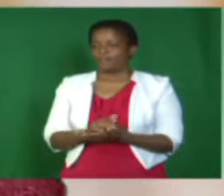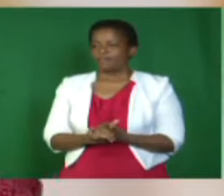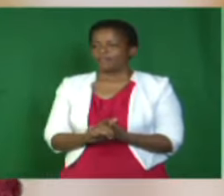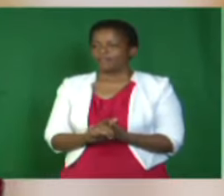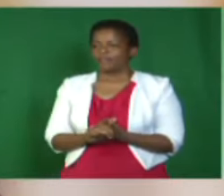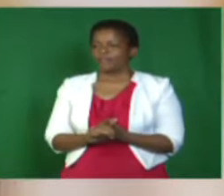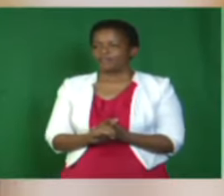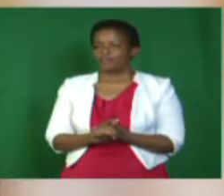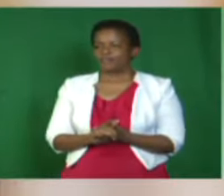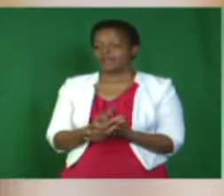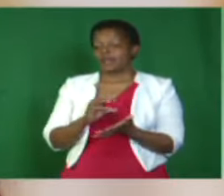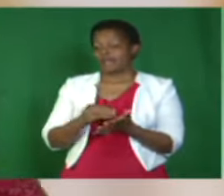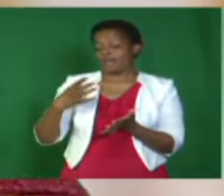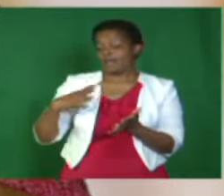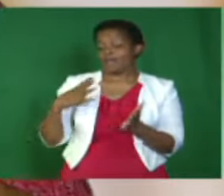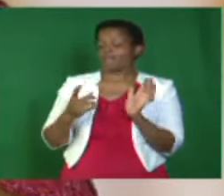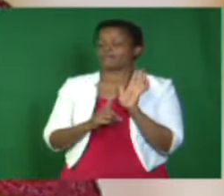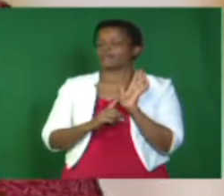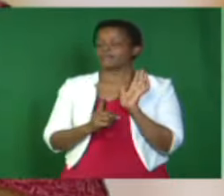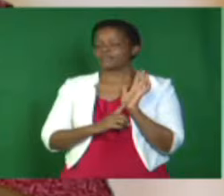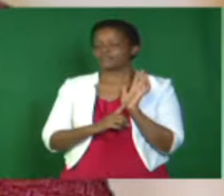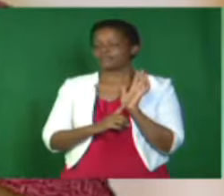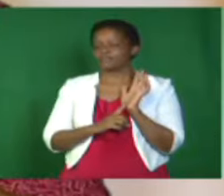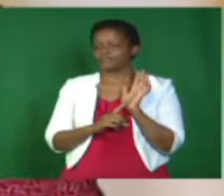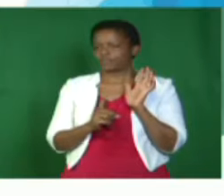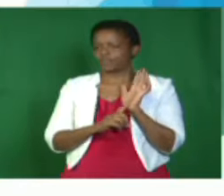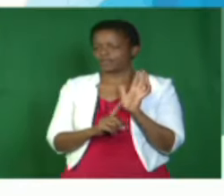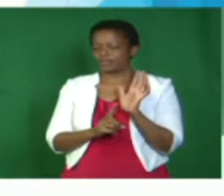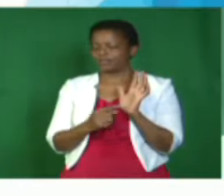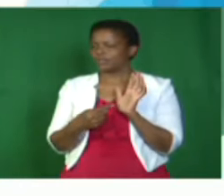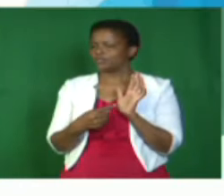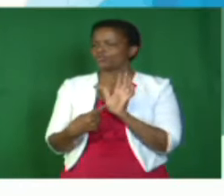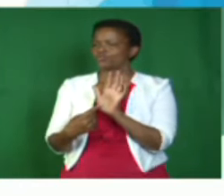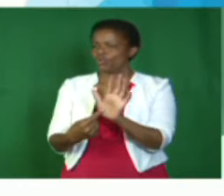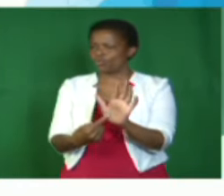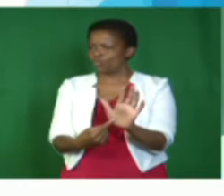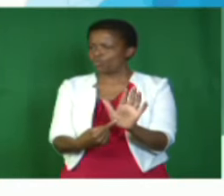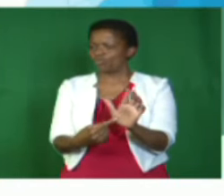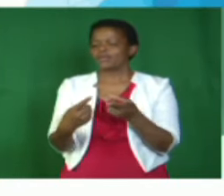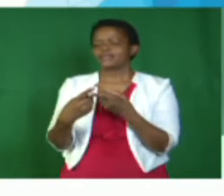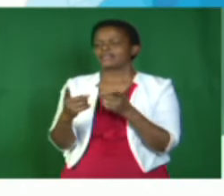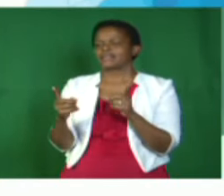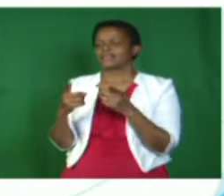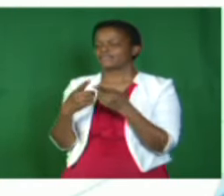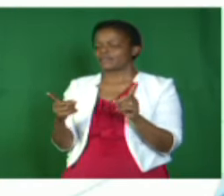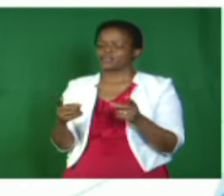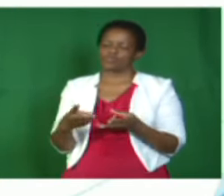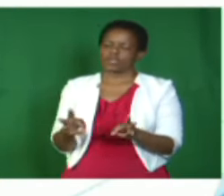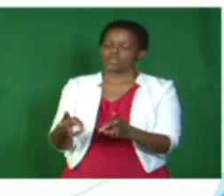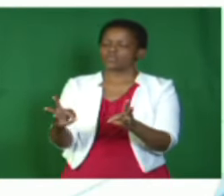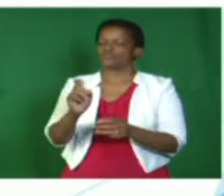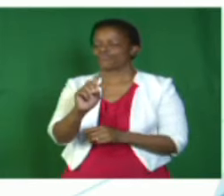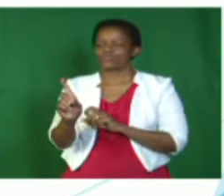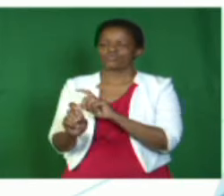I also have an example here. This example is also showing us a different types of questions. It